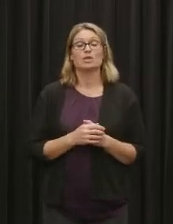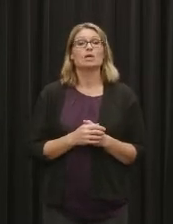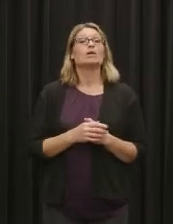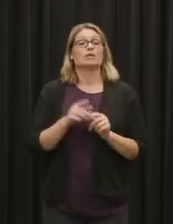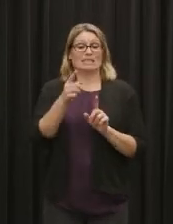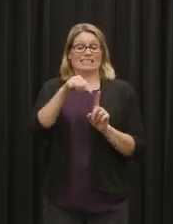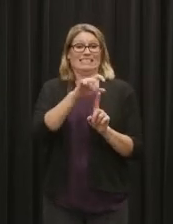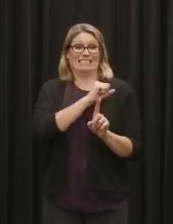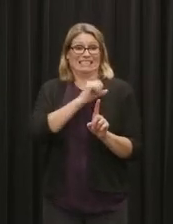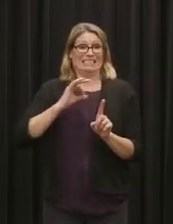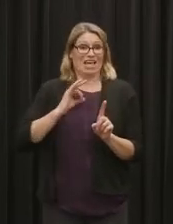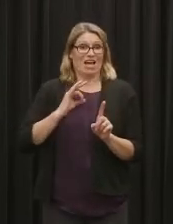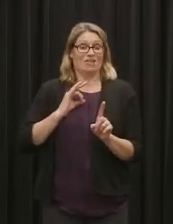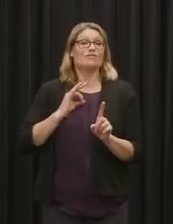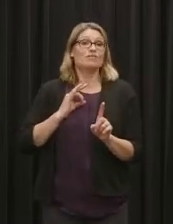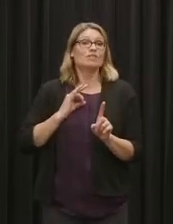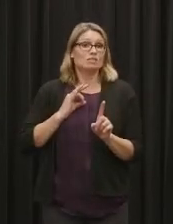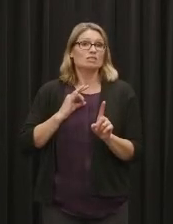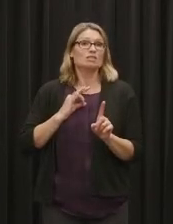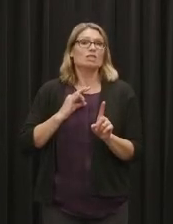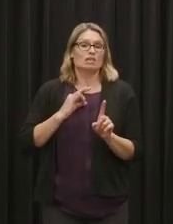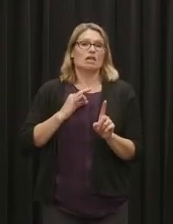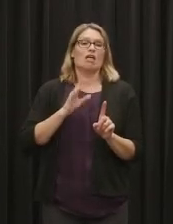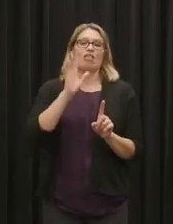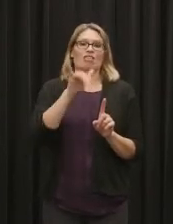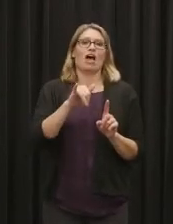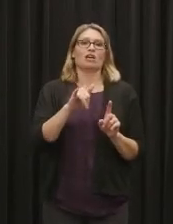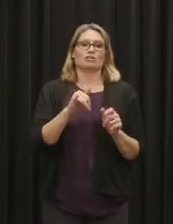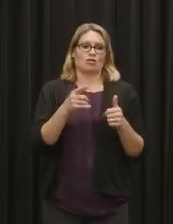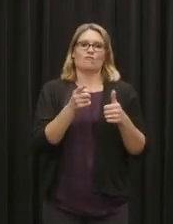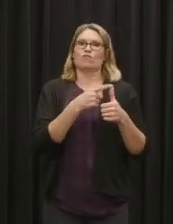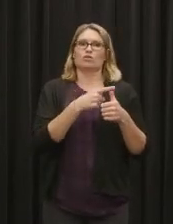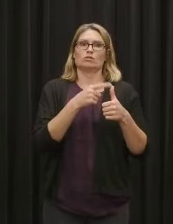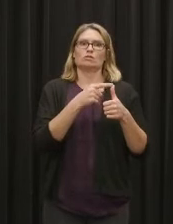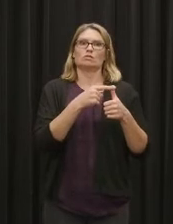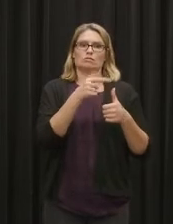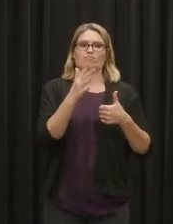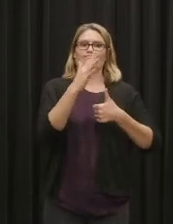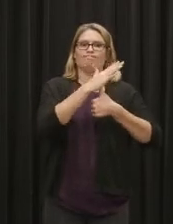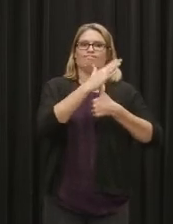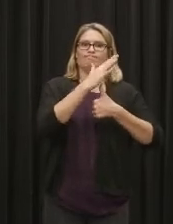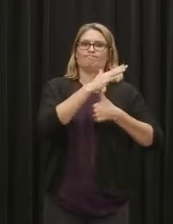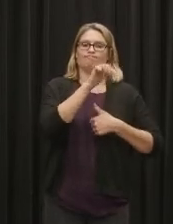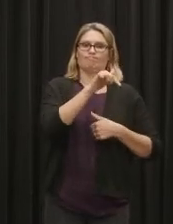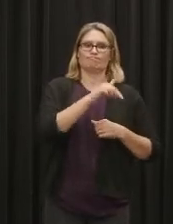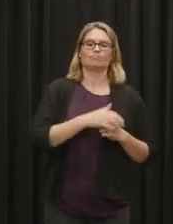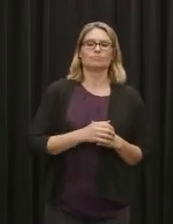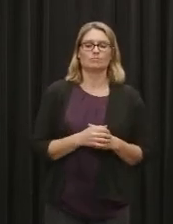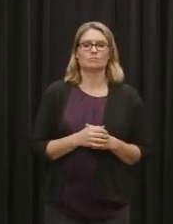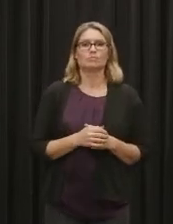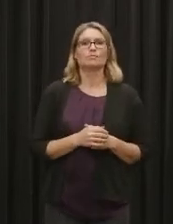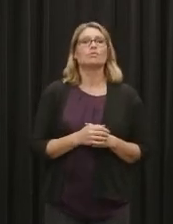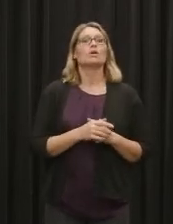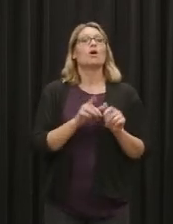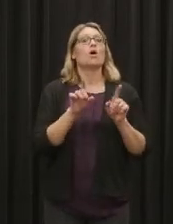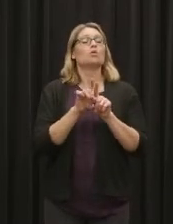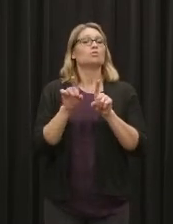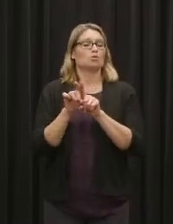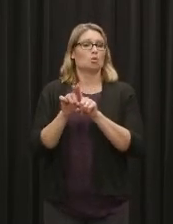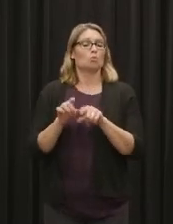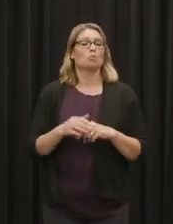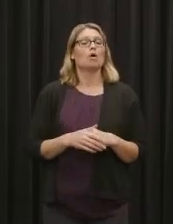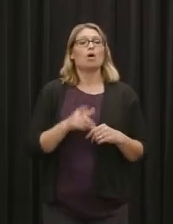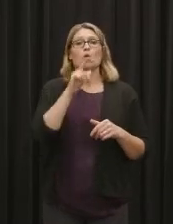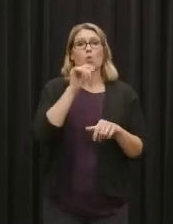attendant staff will certainly be in the very early stages of this, as will a significant number